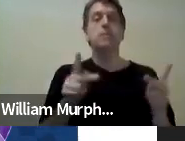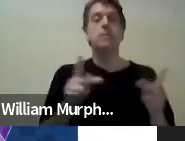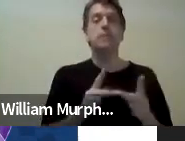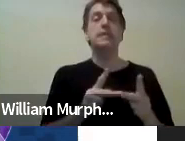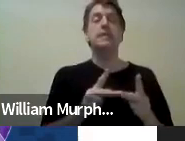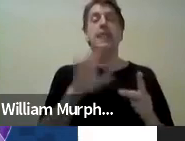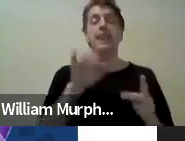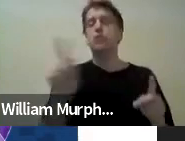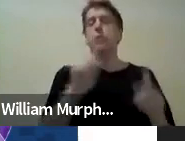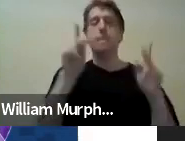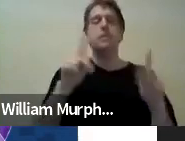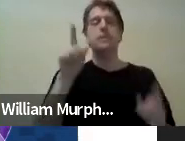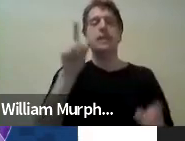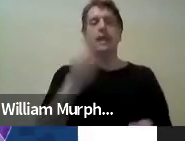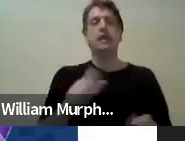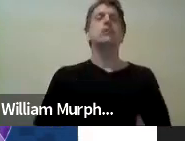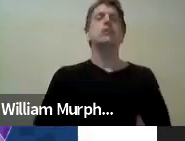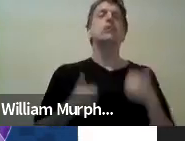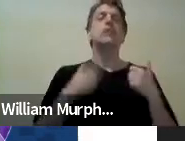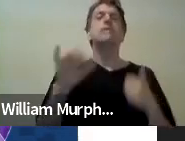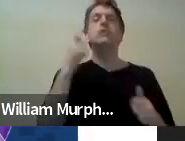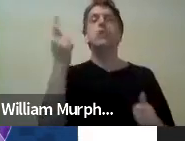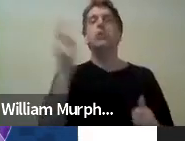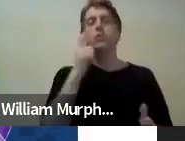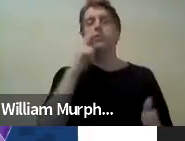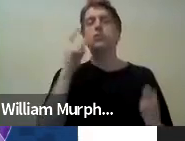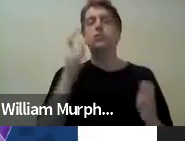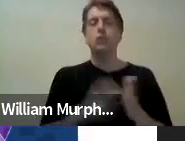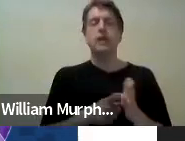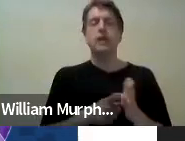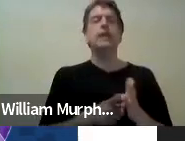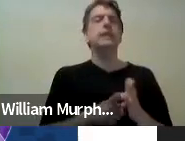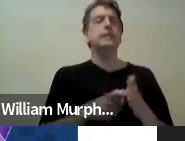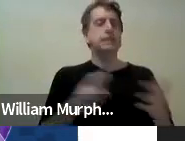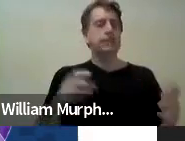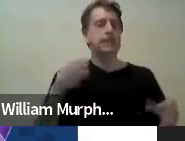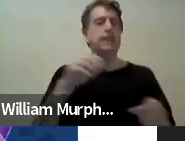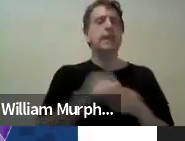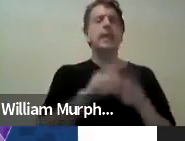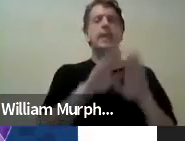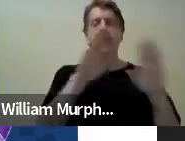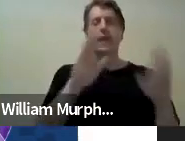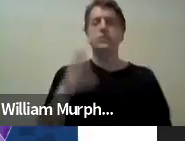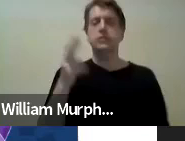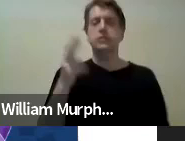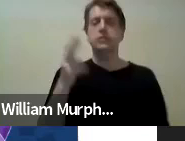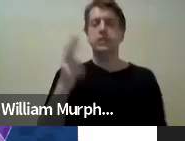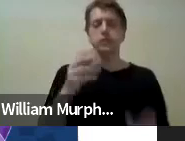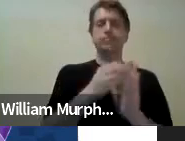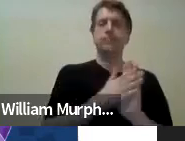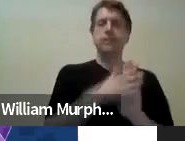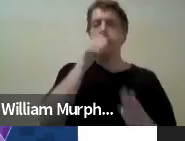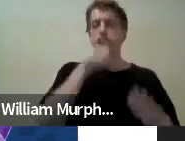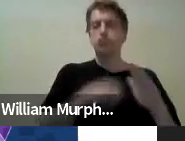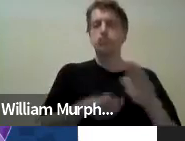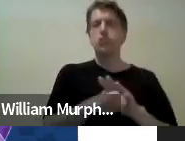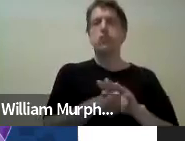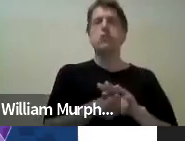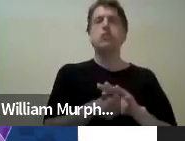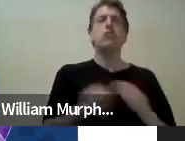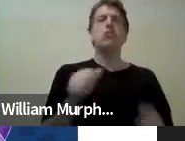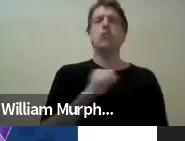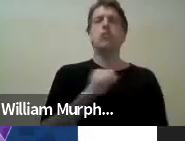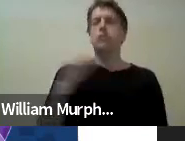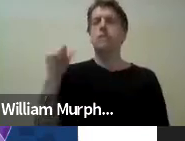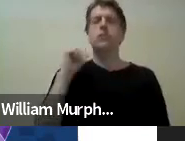live. So that is something that's always recognized, should be always recognized within housing history. Refusing reasonable accommodations is